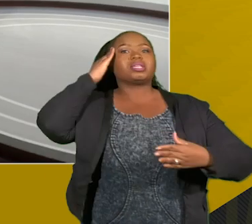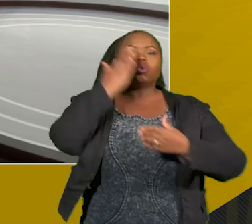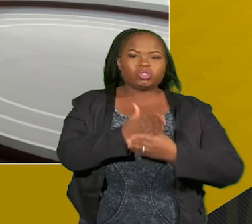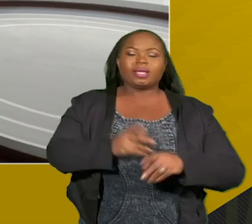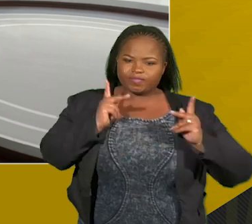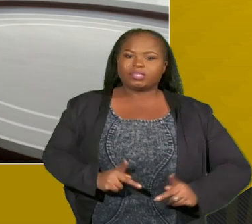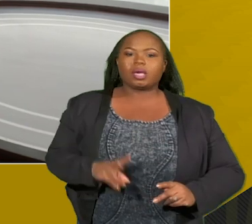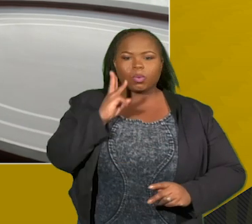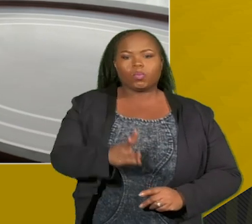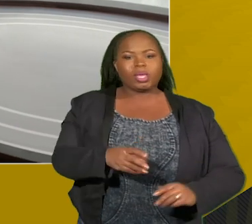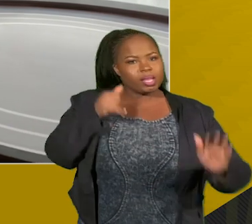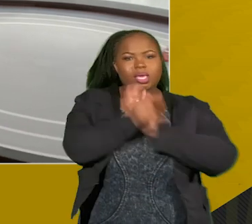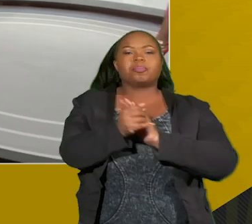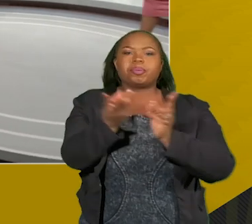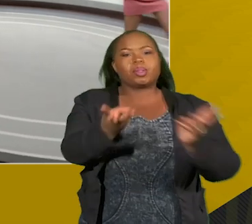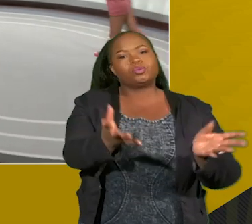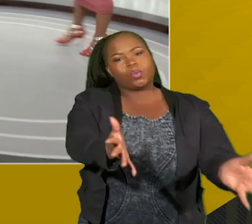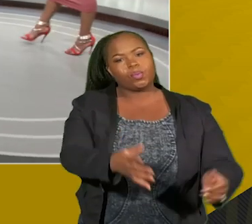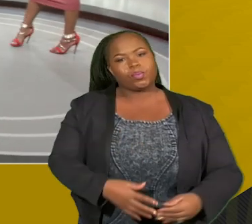physical. So okay. tactical is Mulalabant.